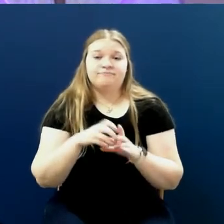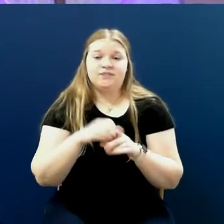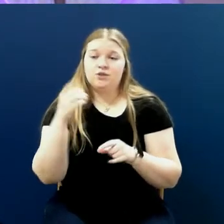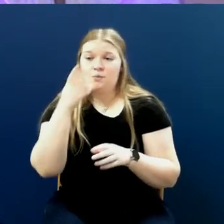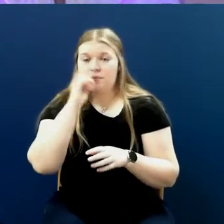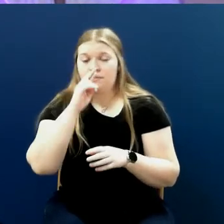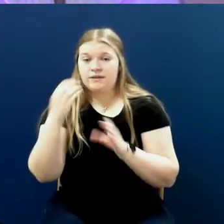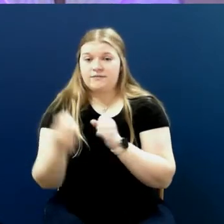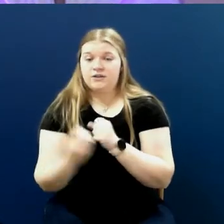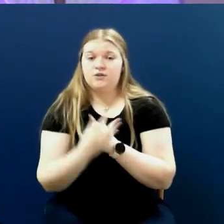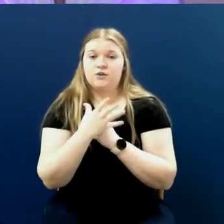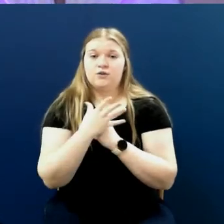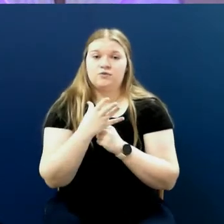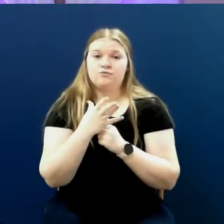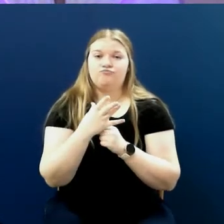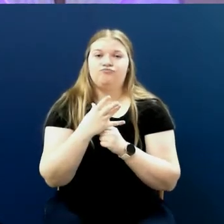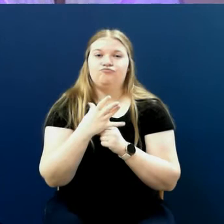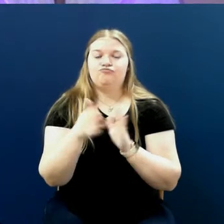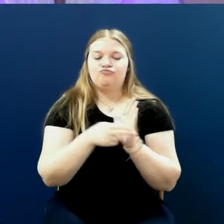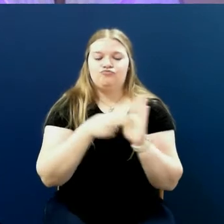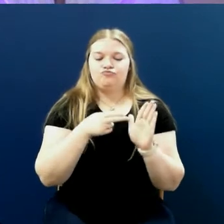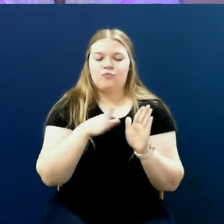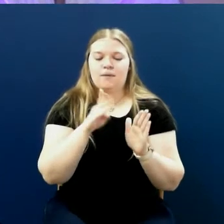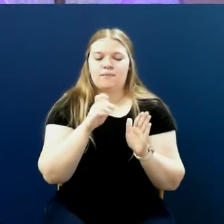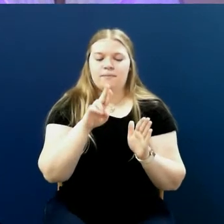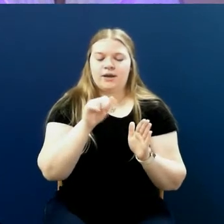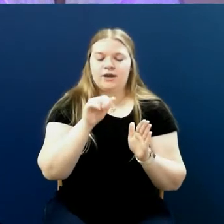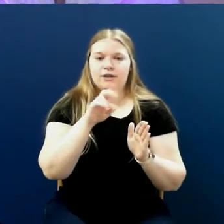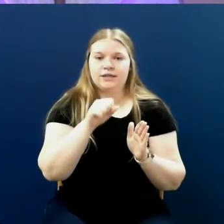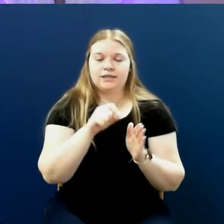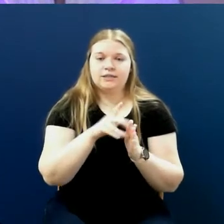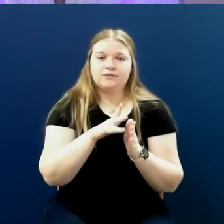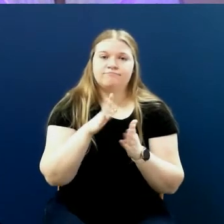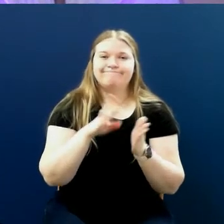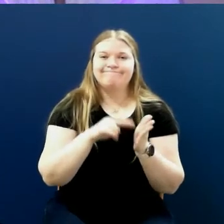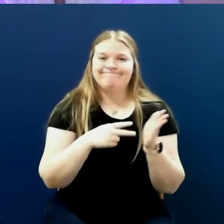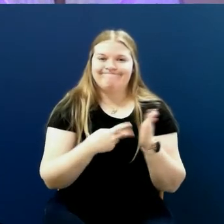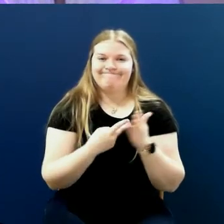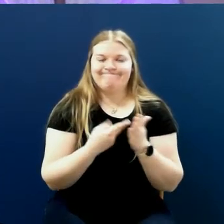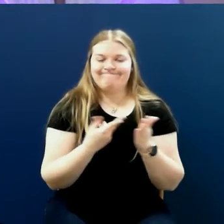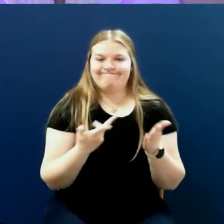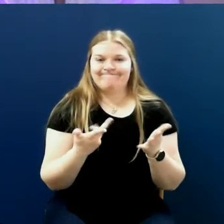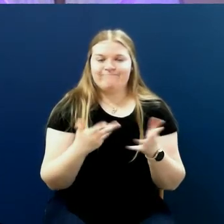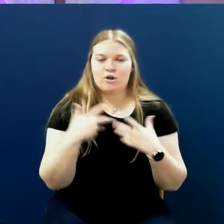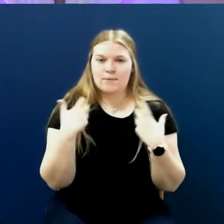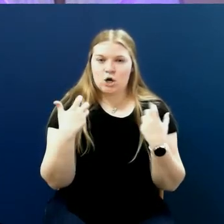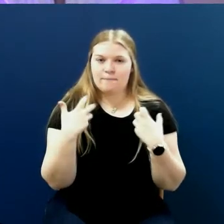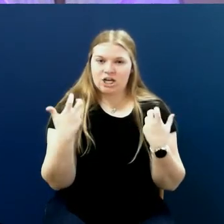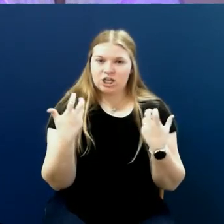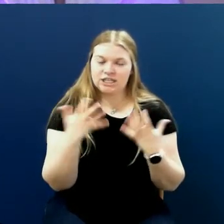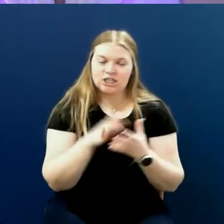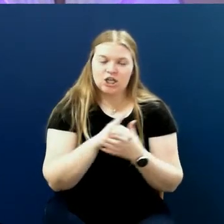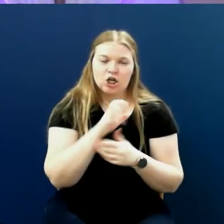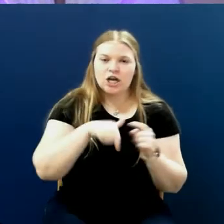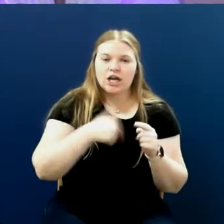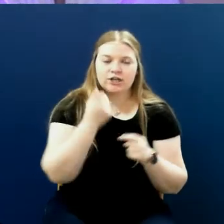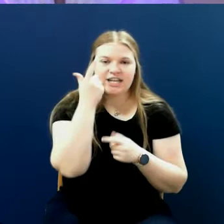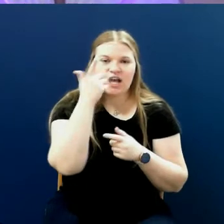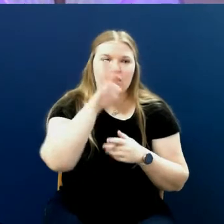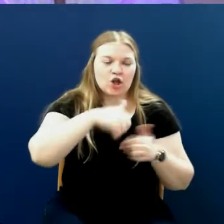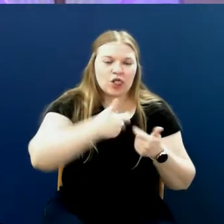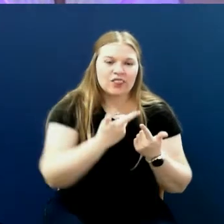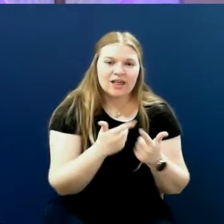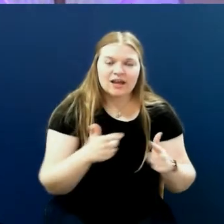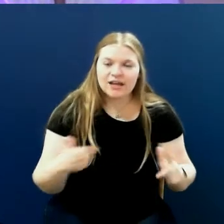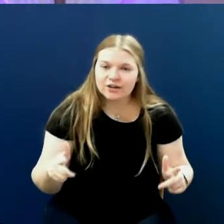considered barbarians. And the word barbarians simply comes from the idea that they couldn't understand their language. And so